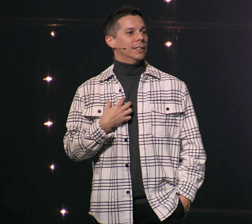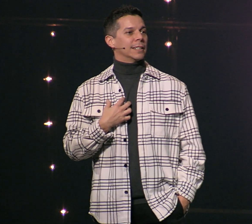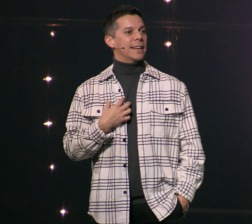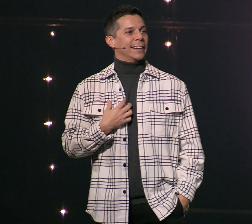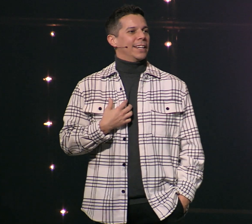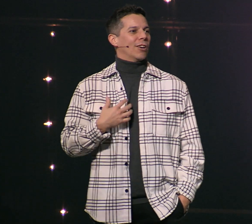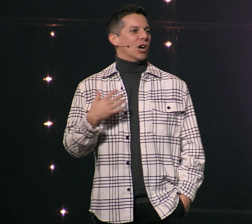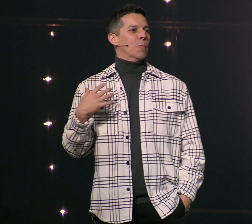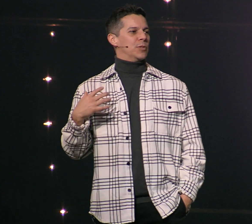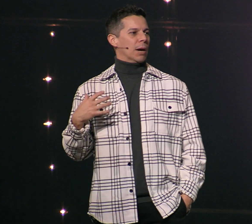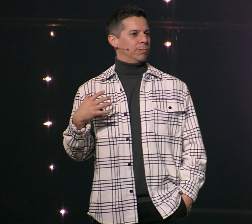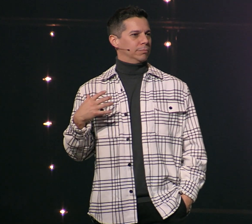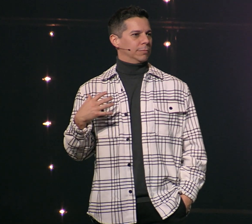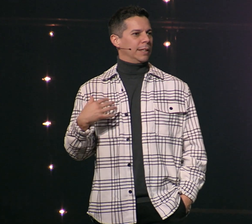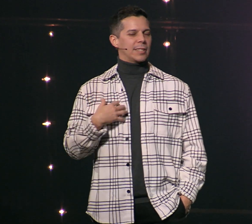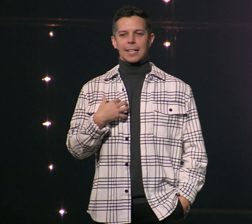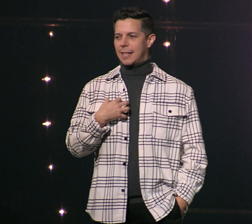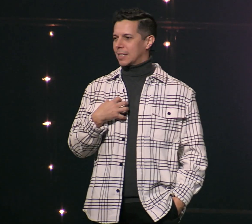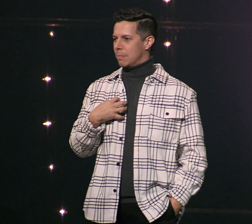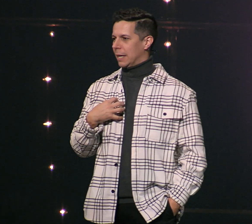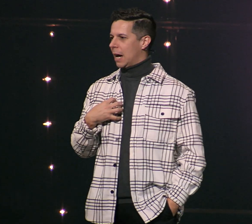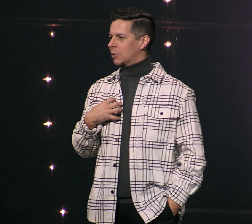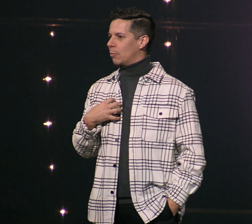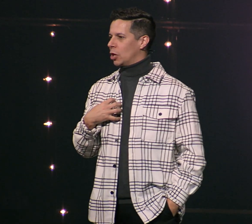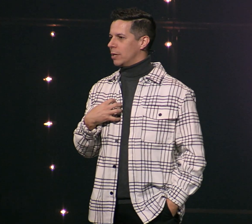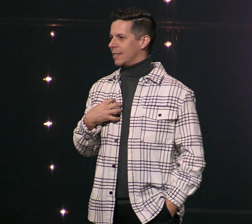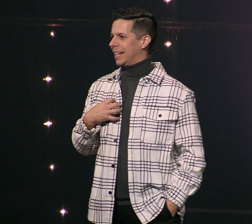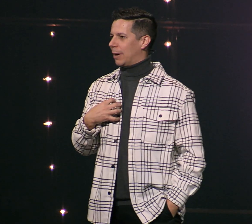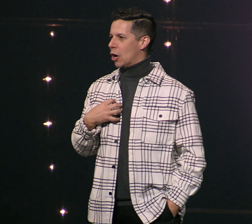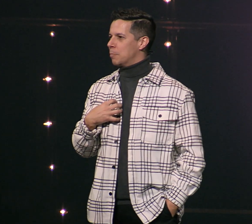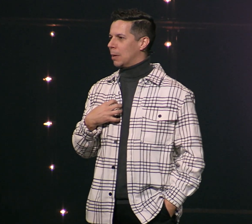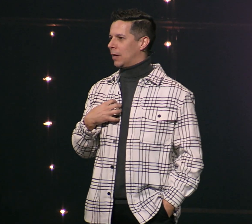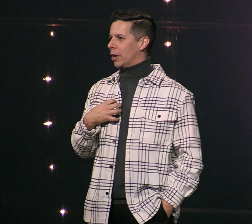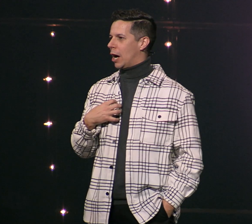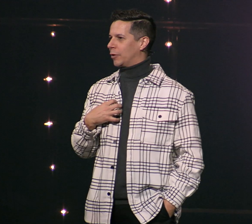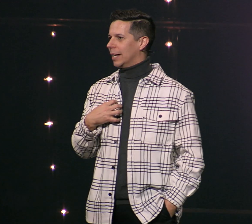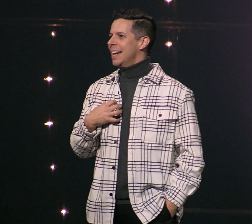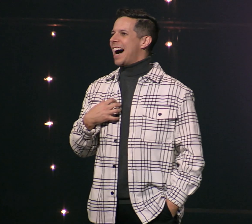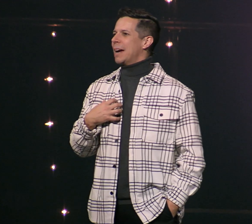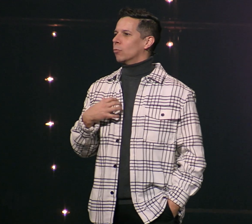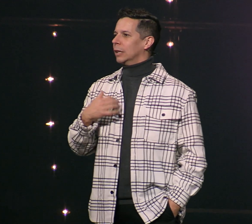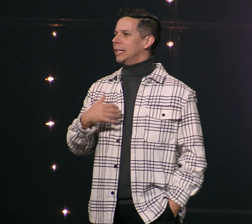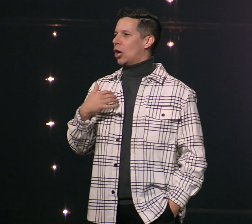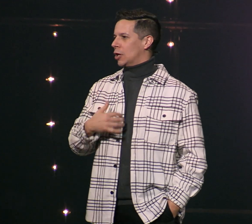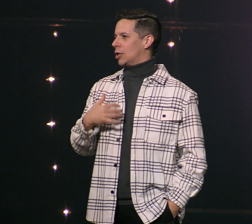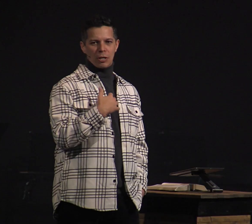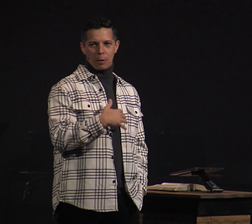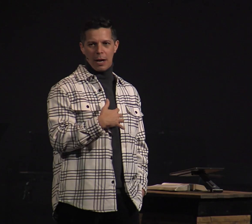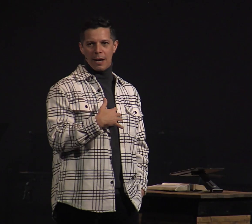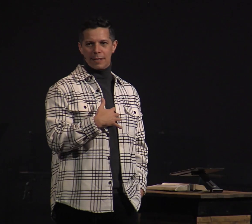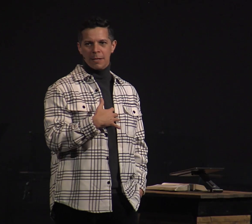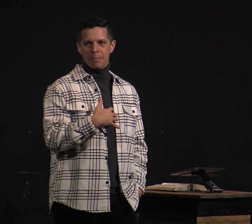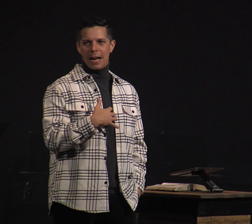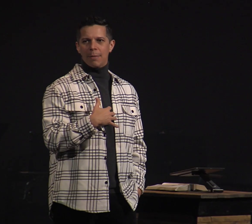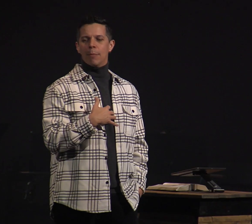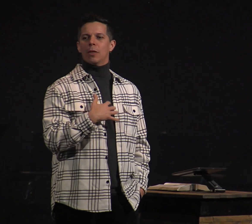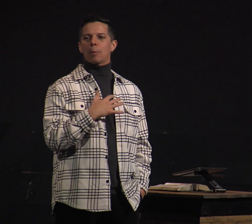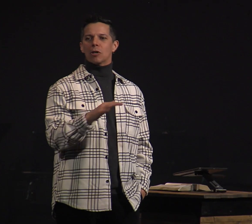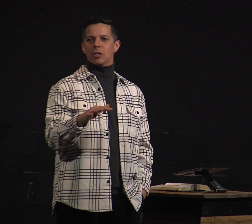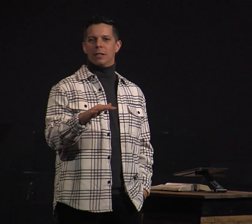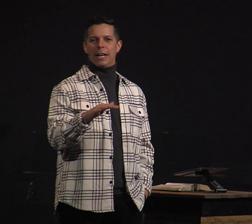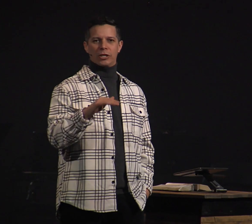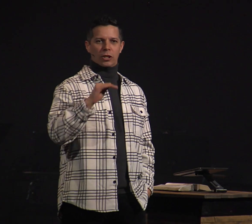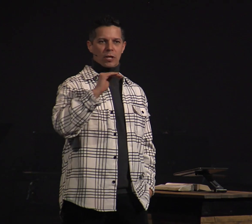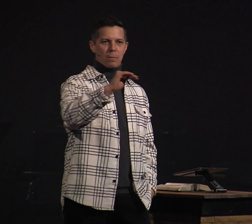how to not get our hopes up. At least that's me. I'm someone who doesn't get my hopes up very often. I'm really hard to surprise. I'm